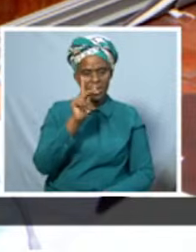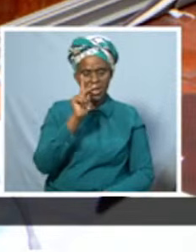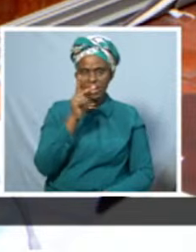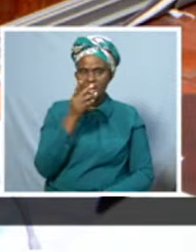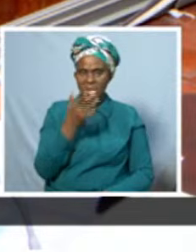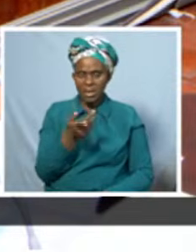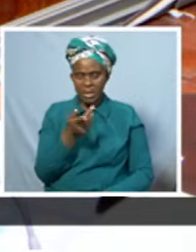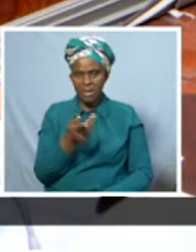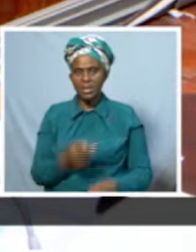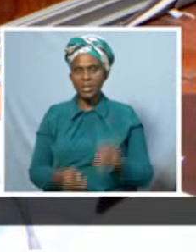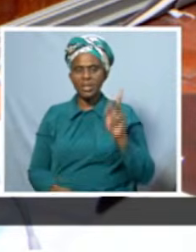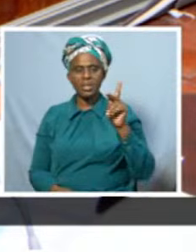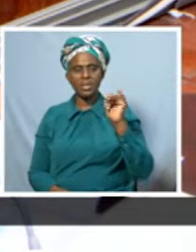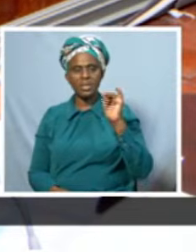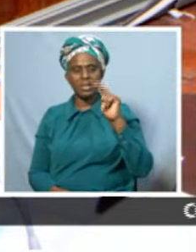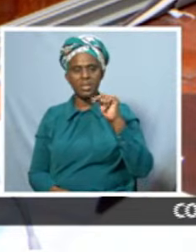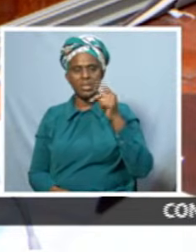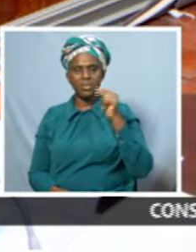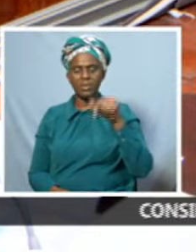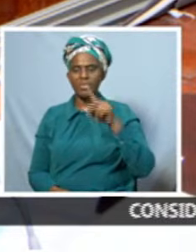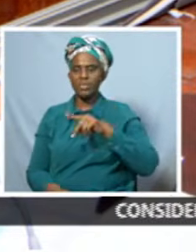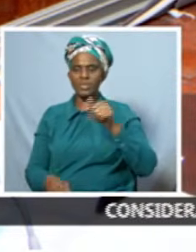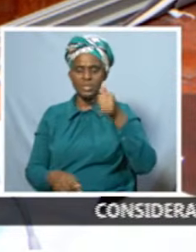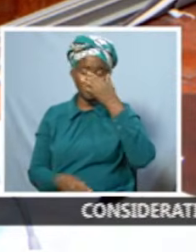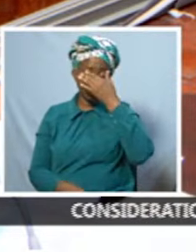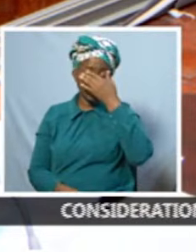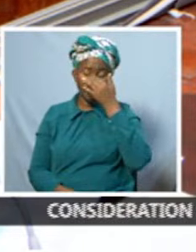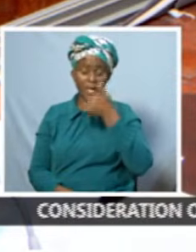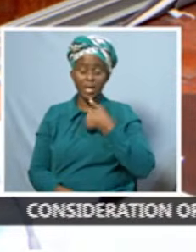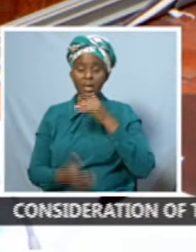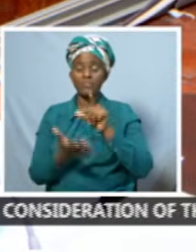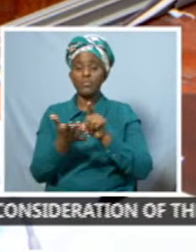in Kikonge, the people are able to get the loans?